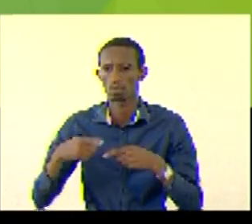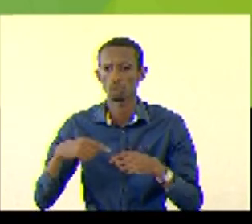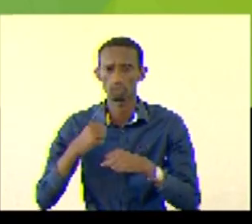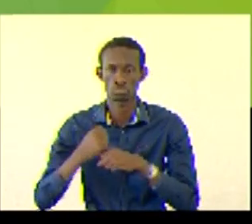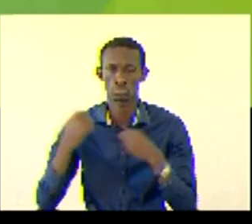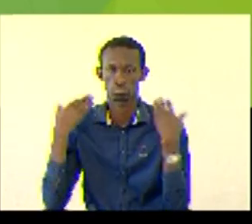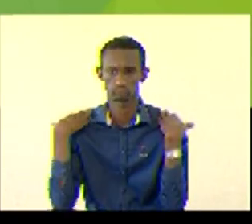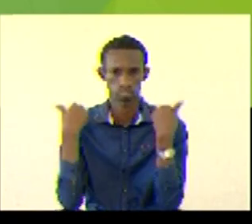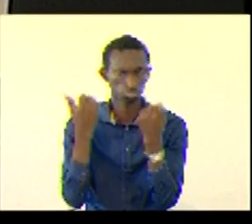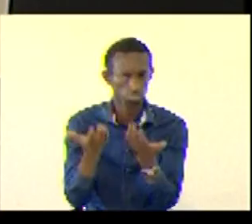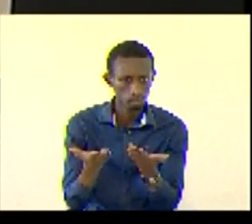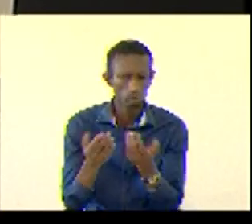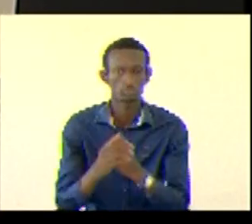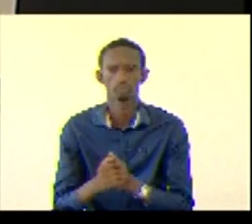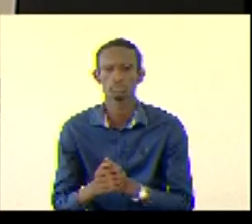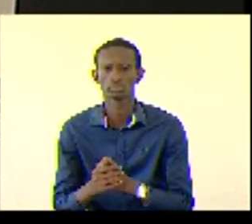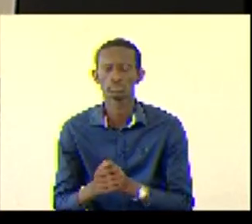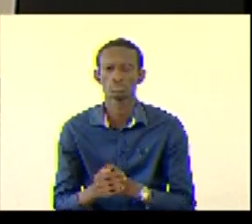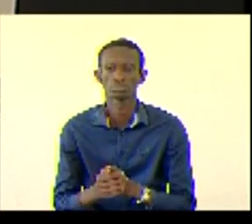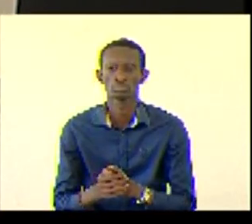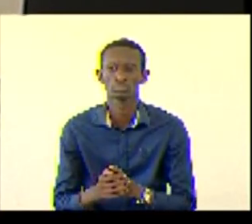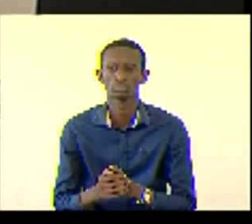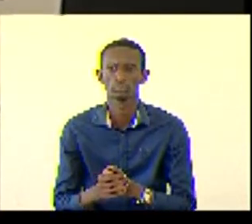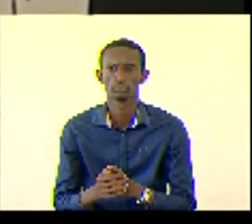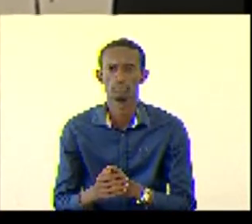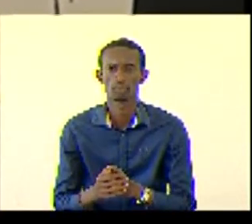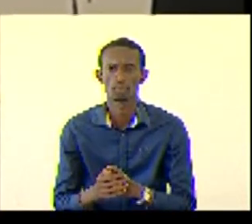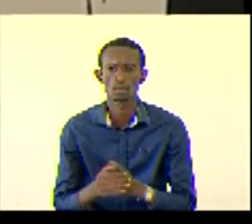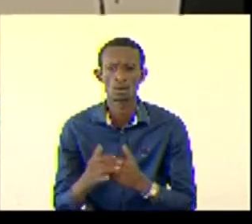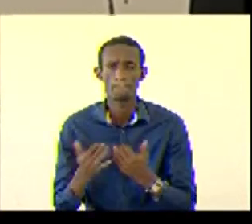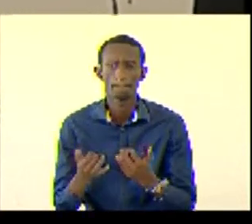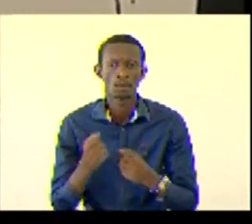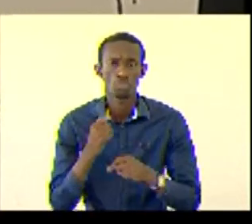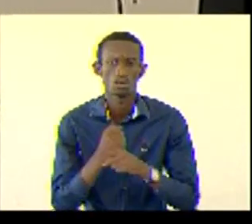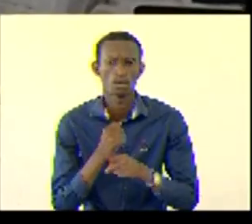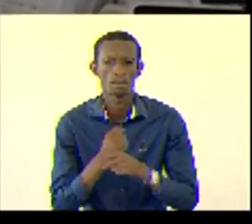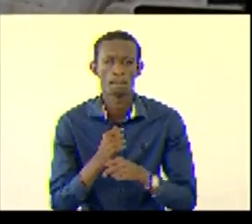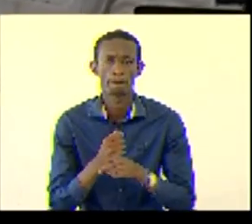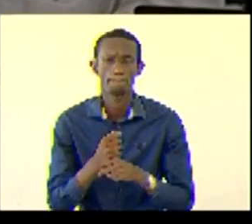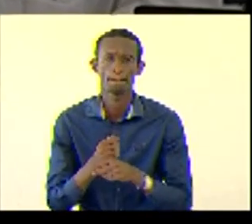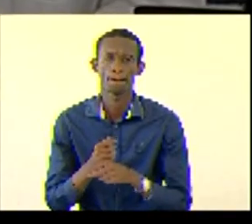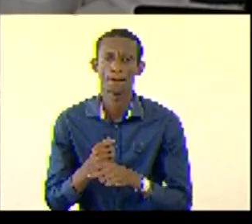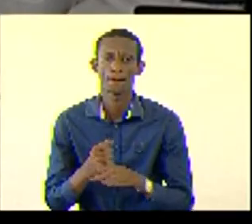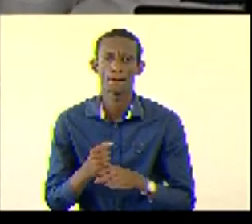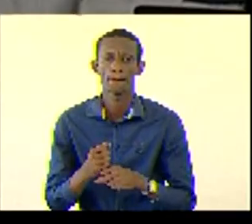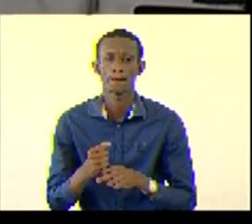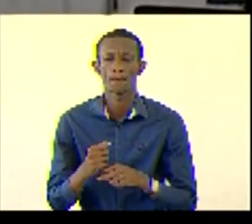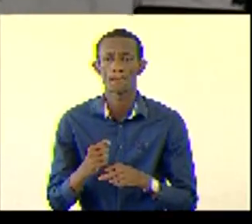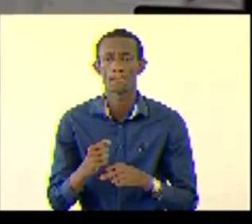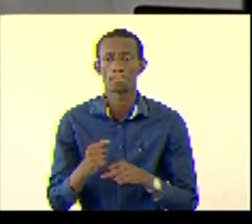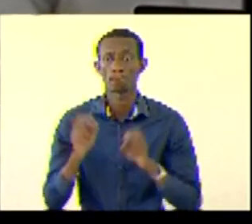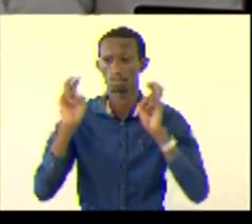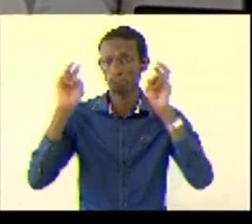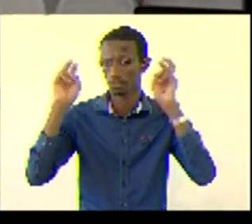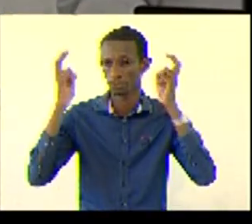feel probably it's enough for us. So we are doing still, also this must be unit